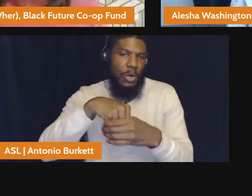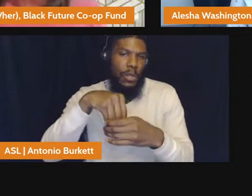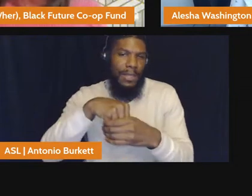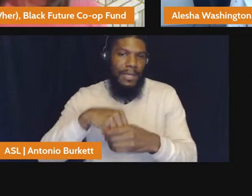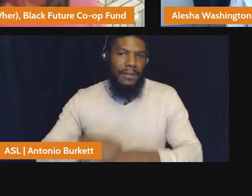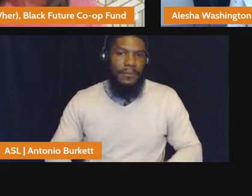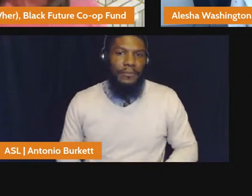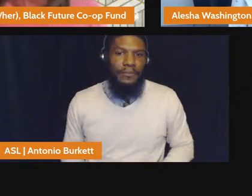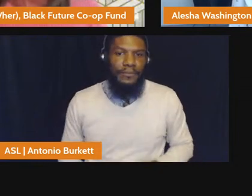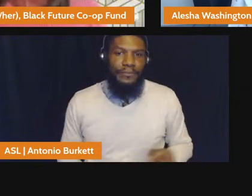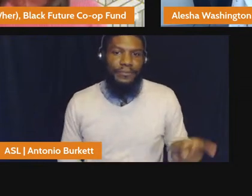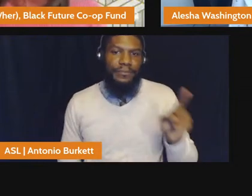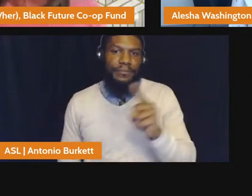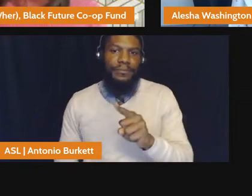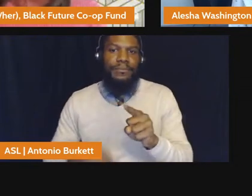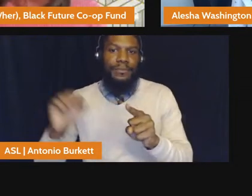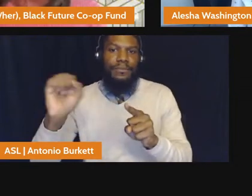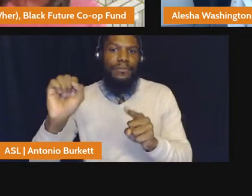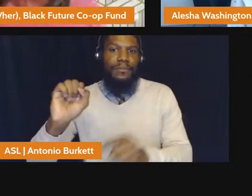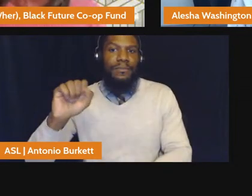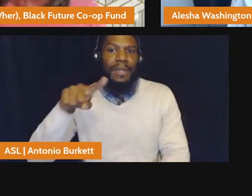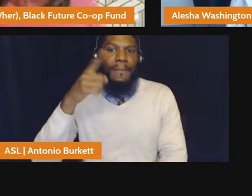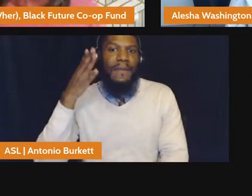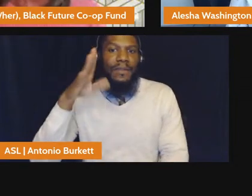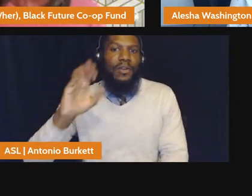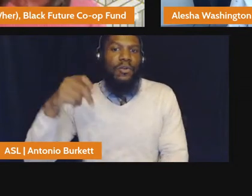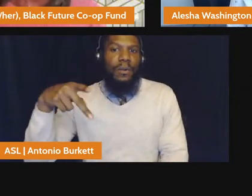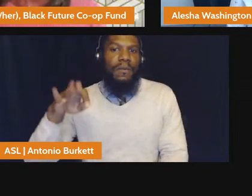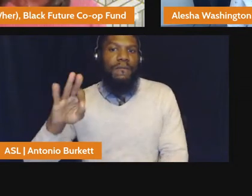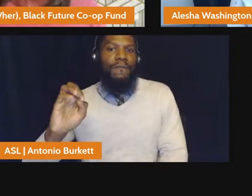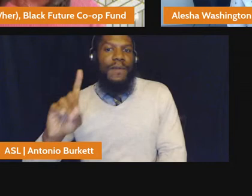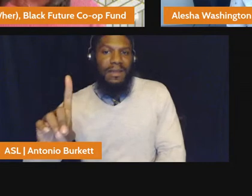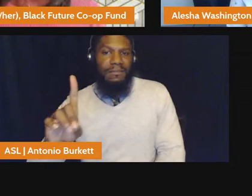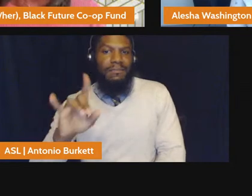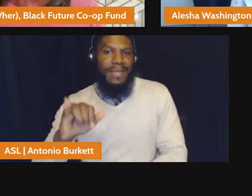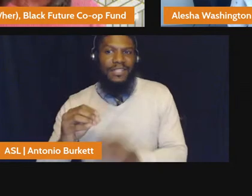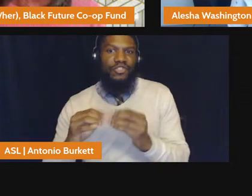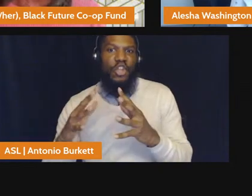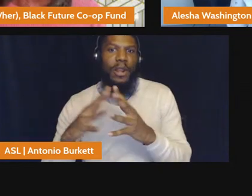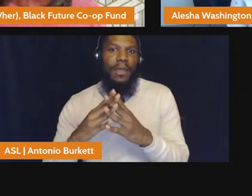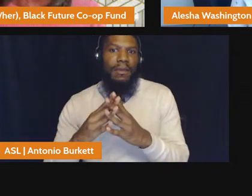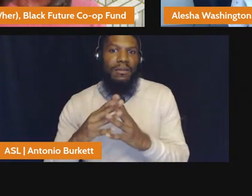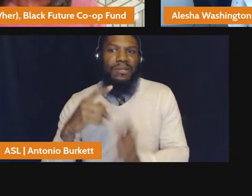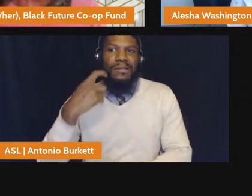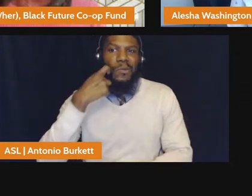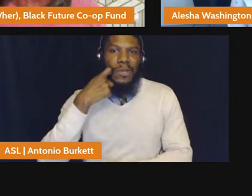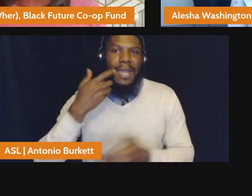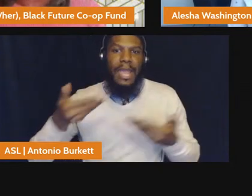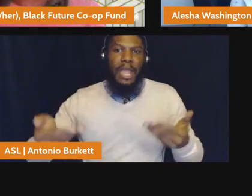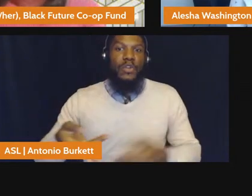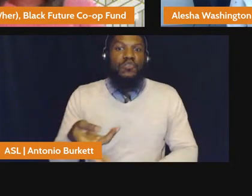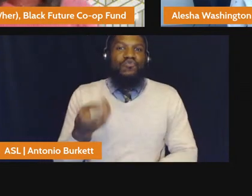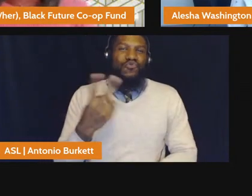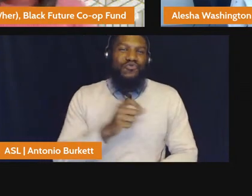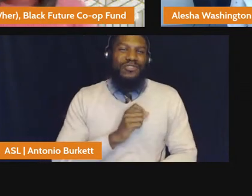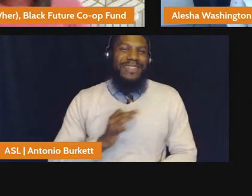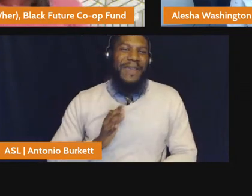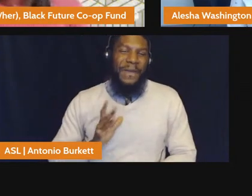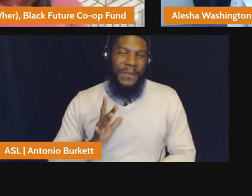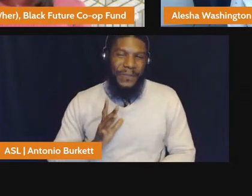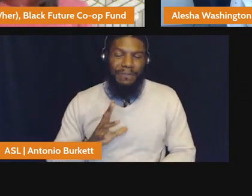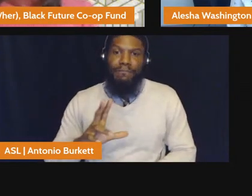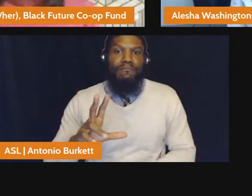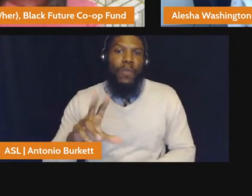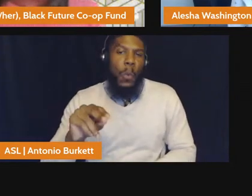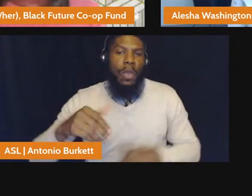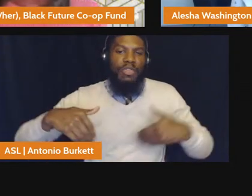The Black Future Co-op Fund is a startup, so we just hired two staff folks, and so no, we don't have that